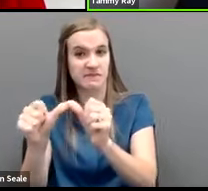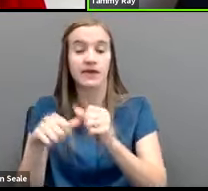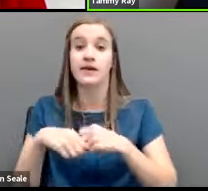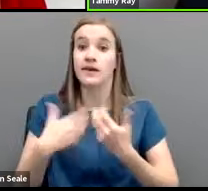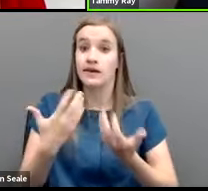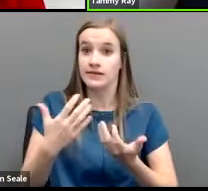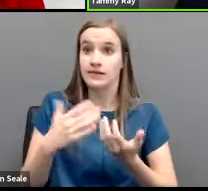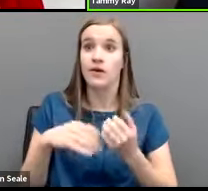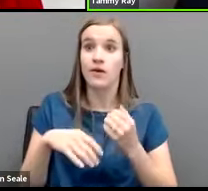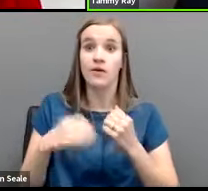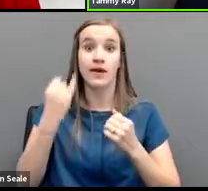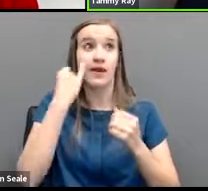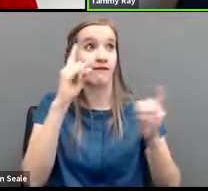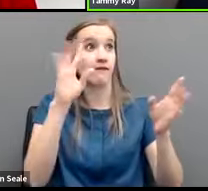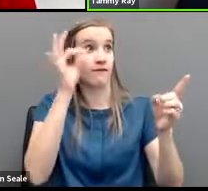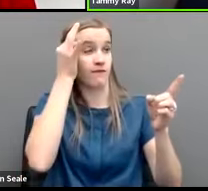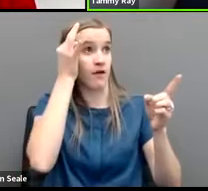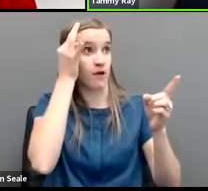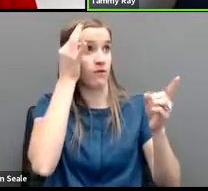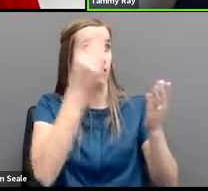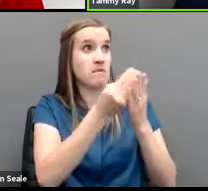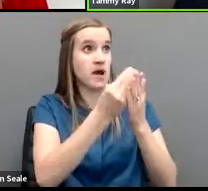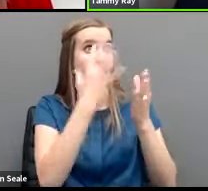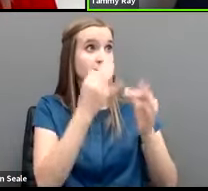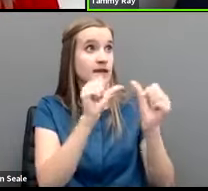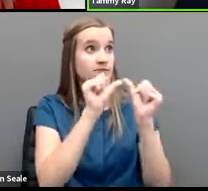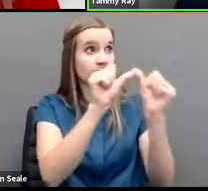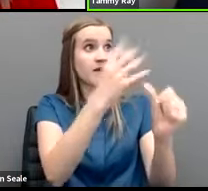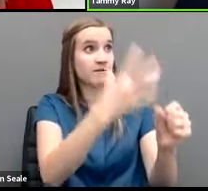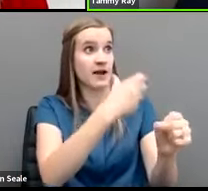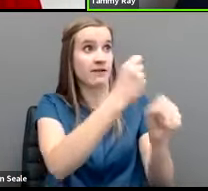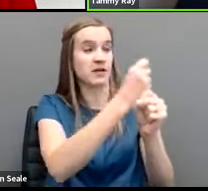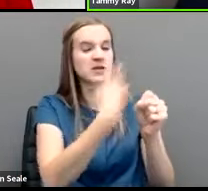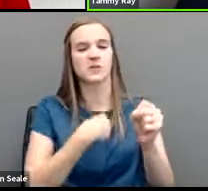grant and add some additional things that will be